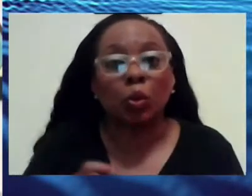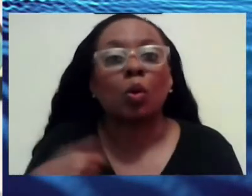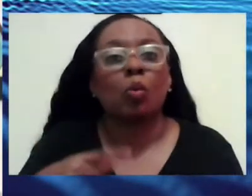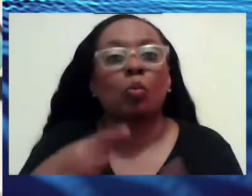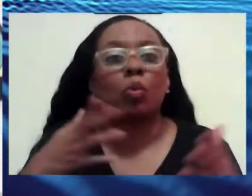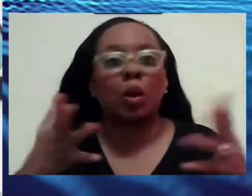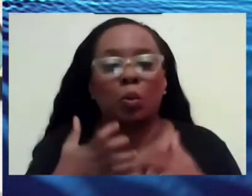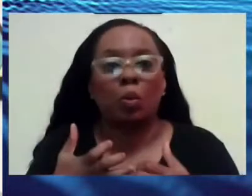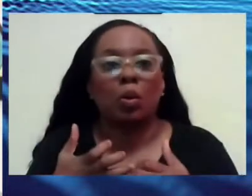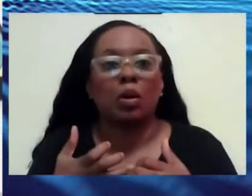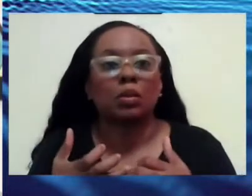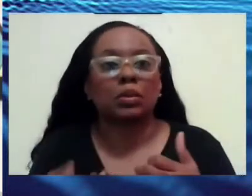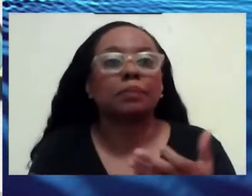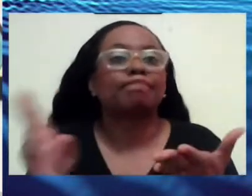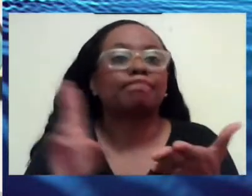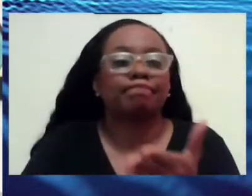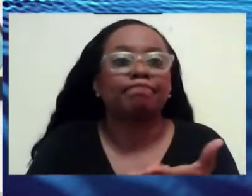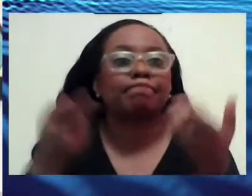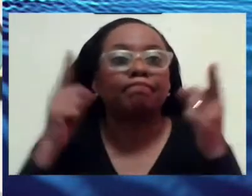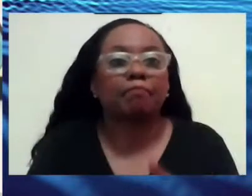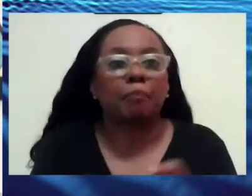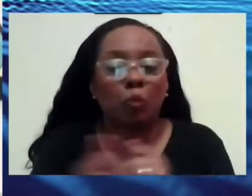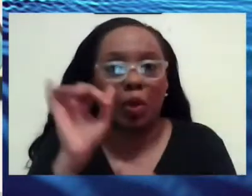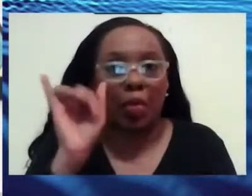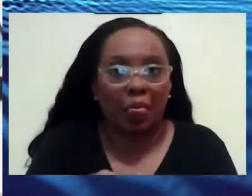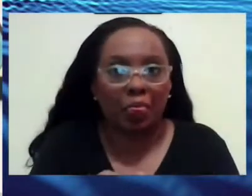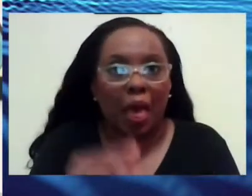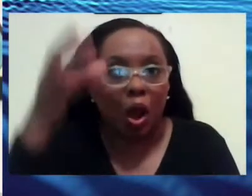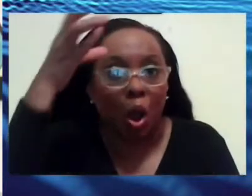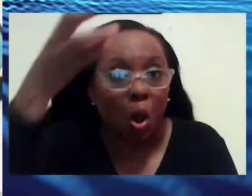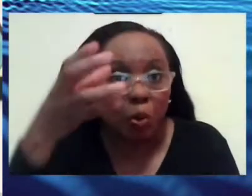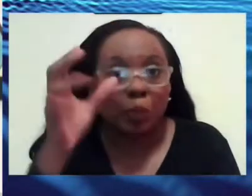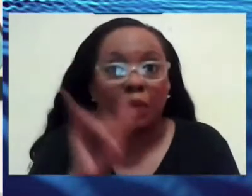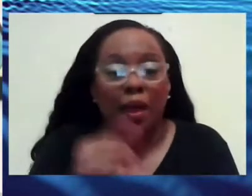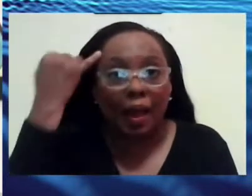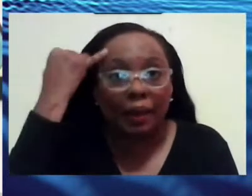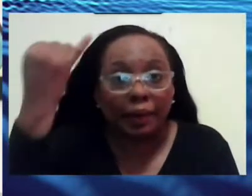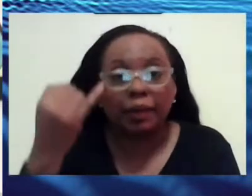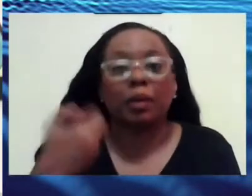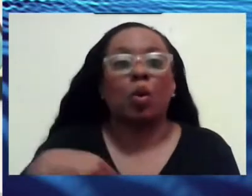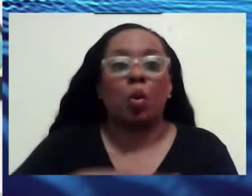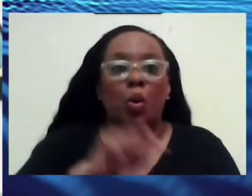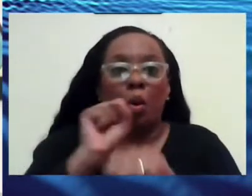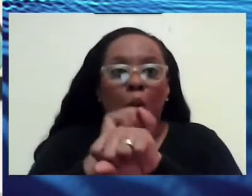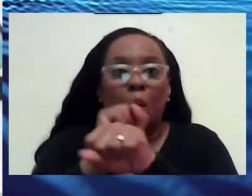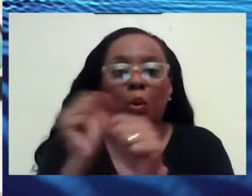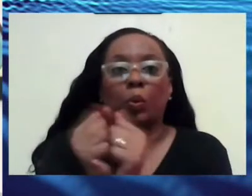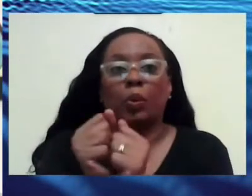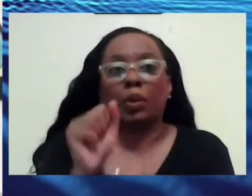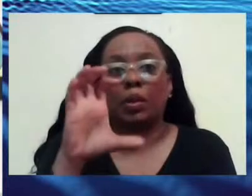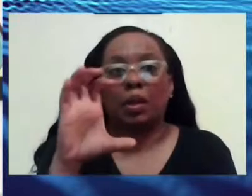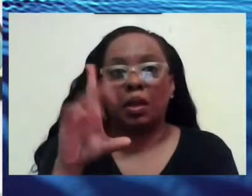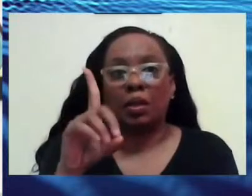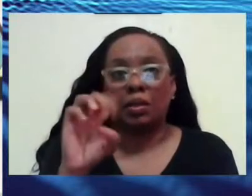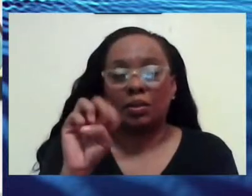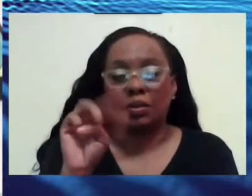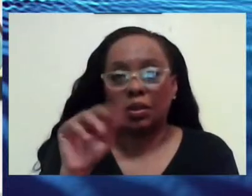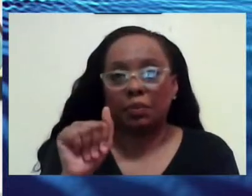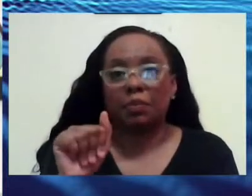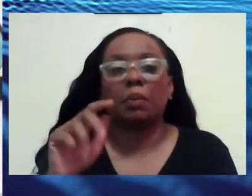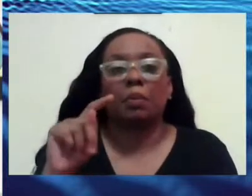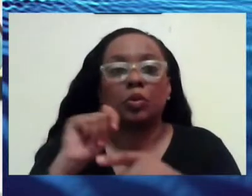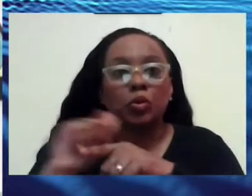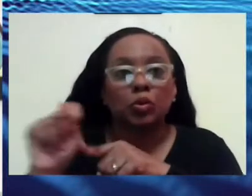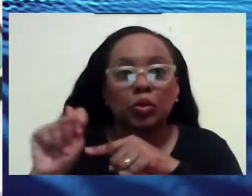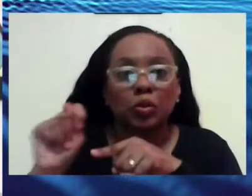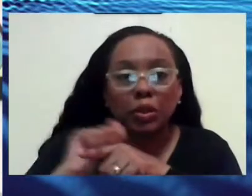at the appropriate time, but I know we've been working very closely with CDEMA as well to be able to look at training and certainly to be